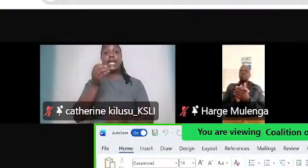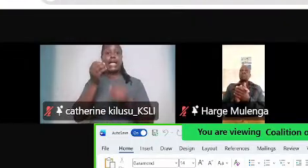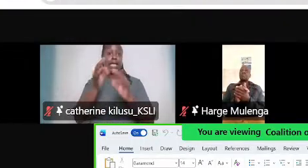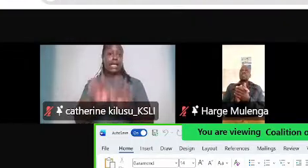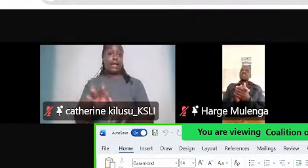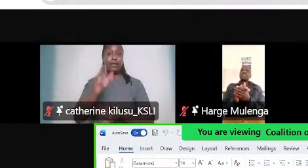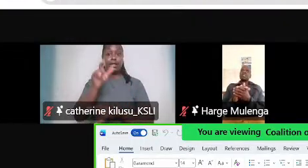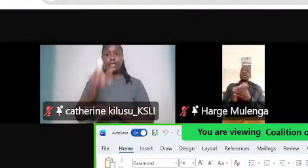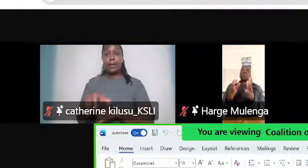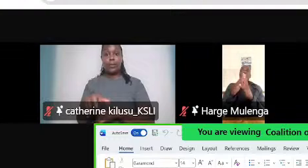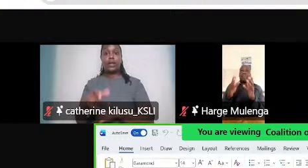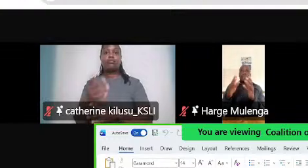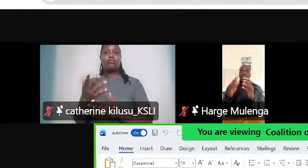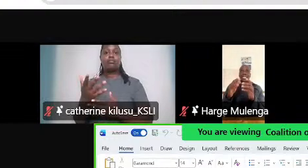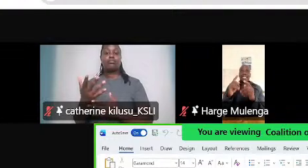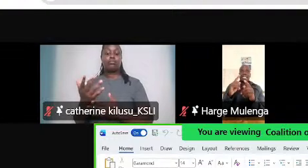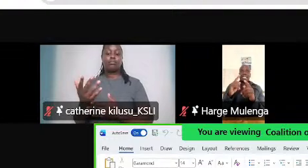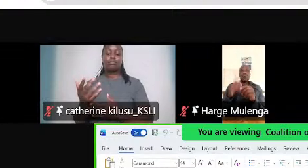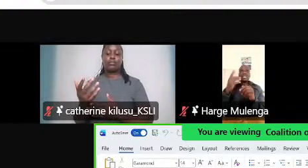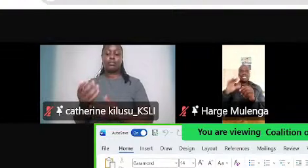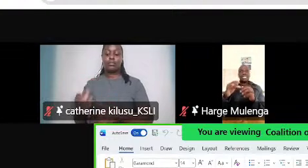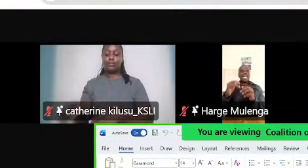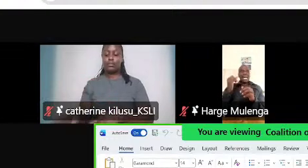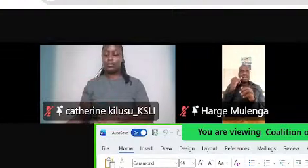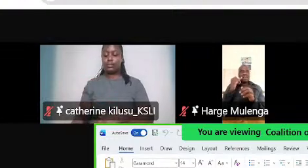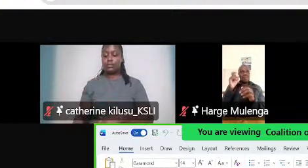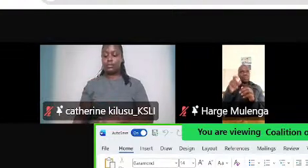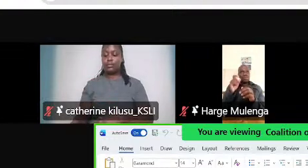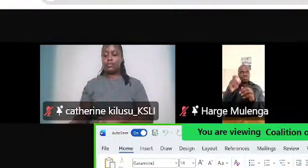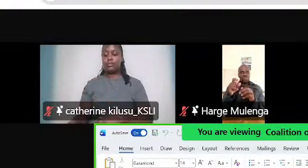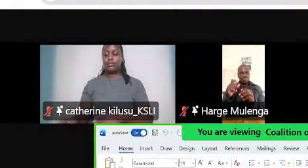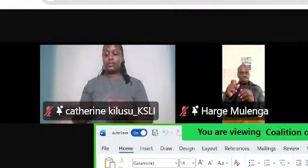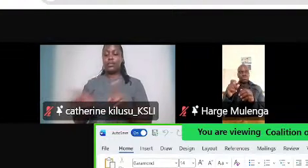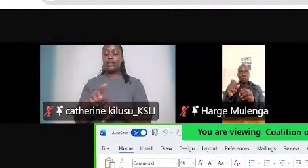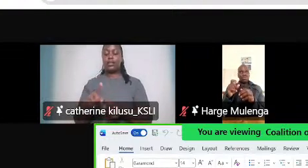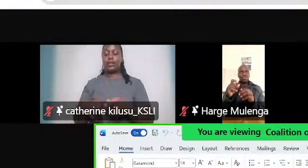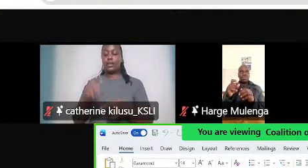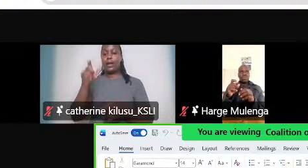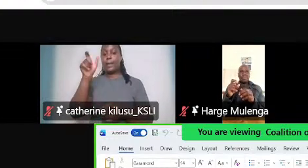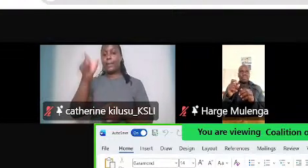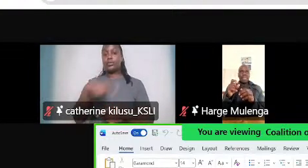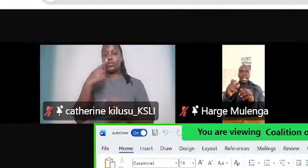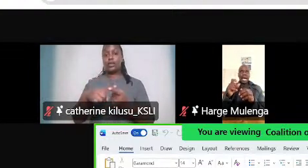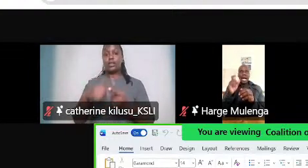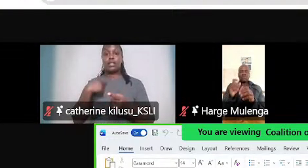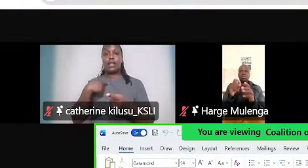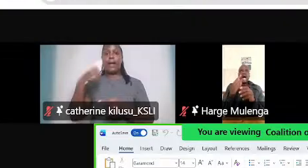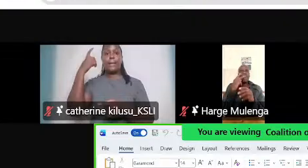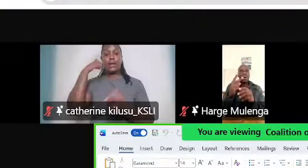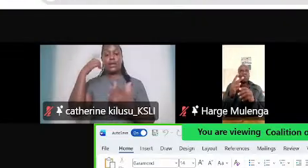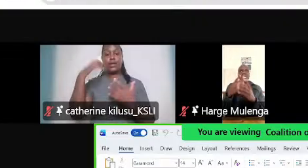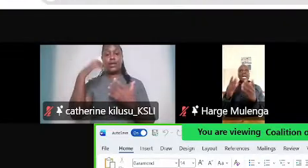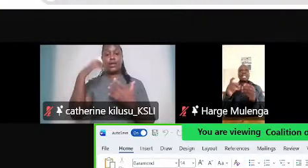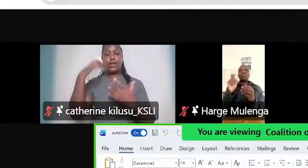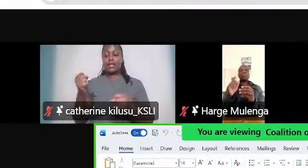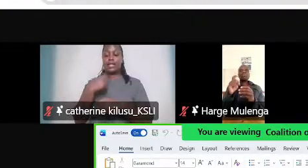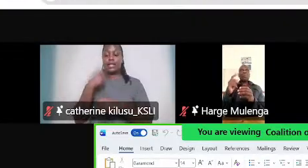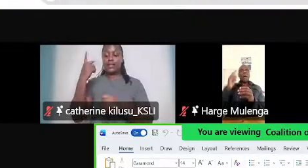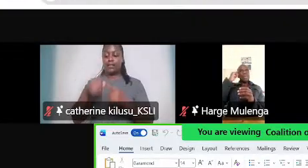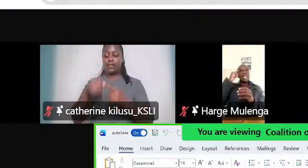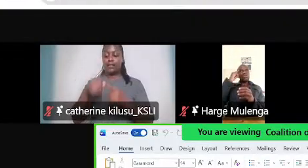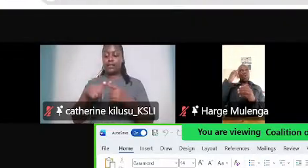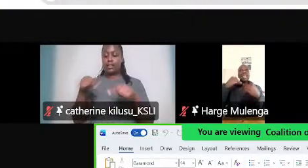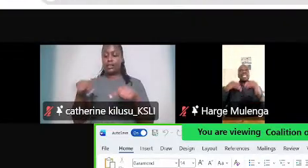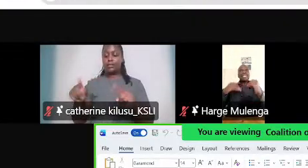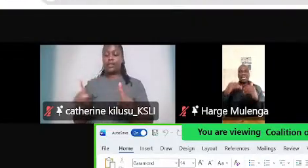perceives someone that if someone perceives that a person who has mental health cannot speak for themselves, or it is